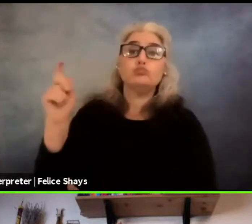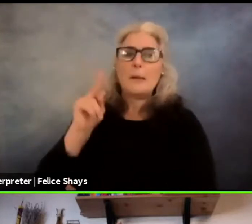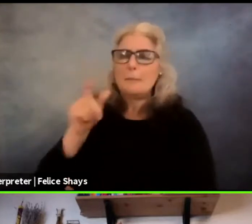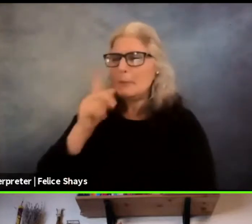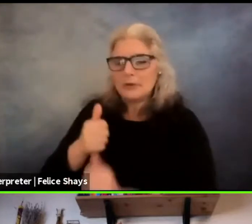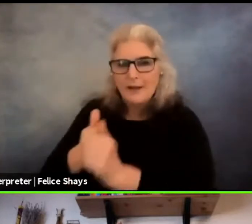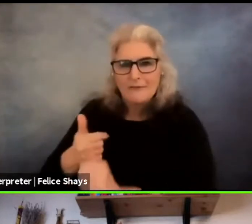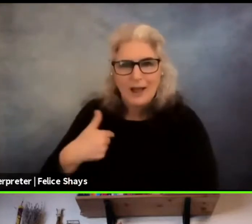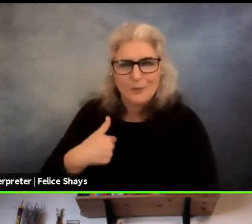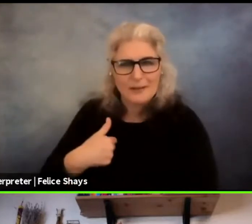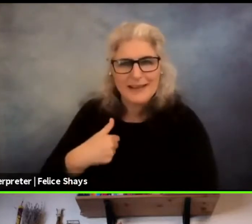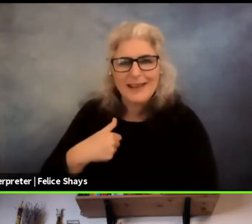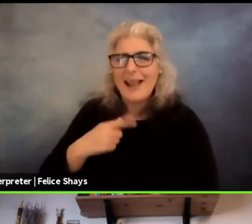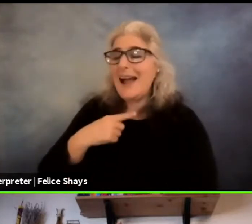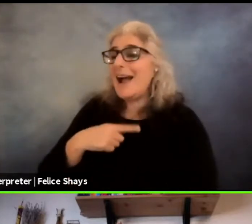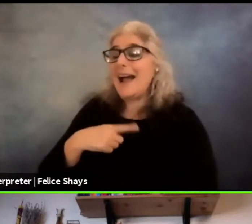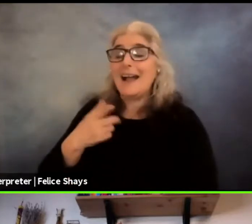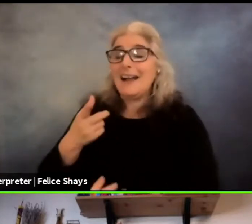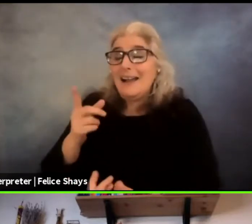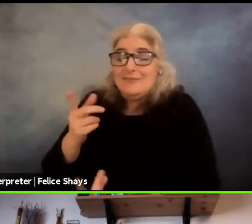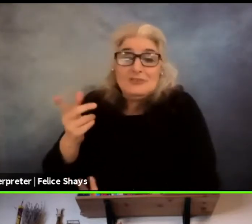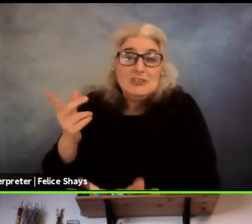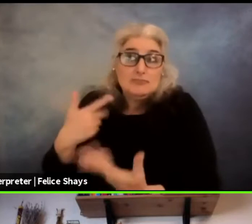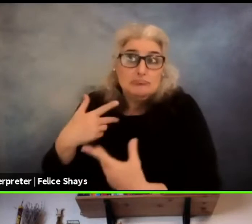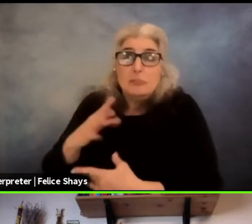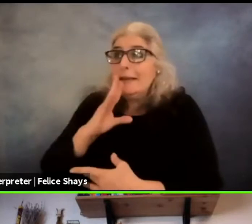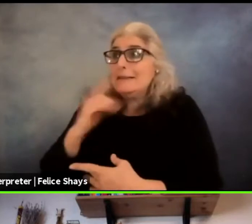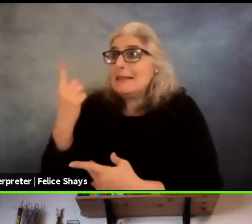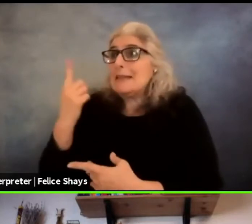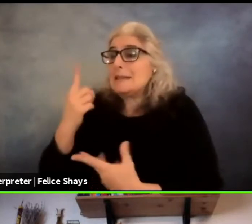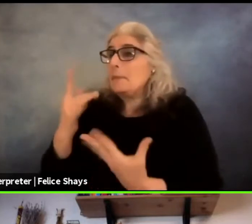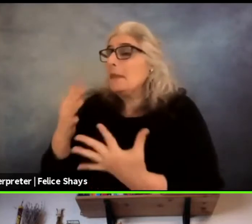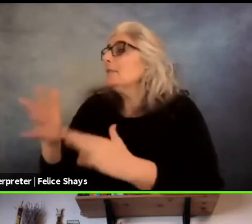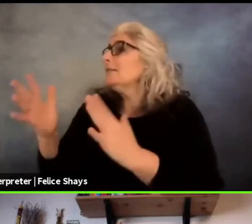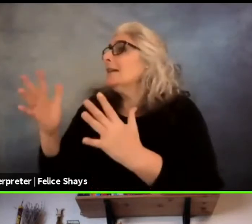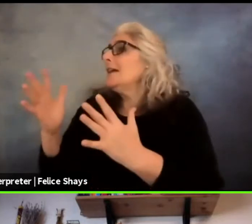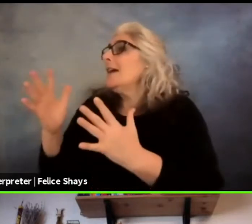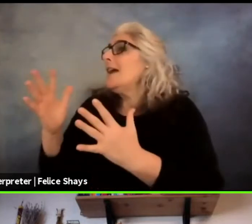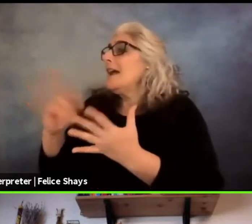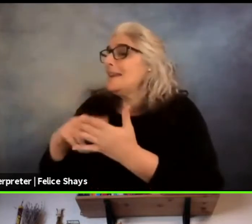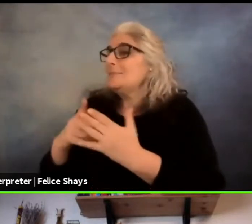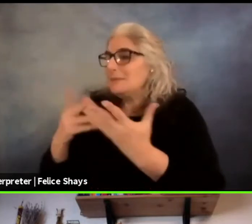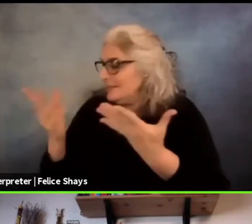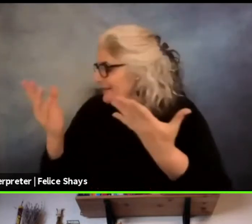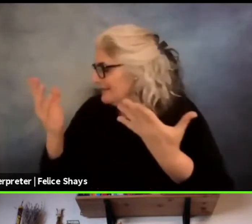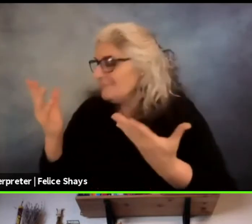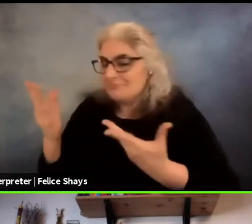in some ways, a public park can feel more private than the internet to